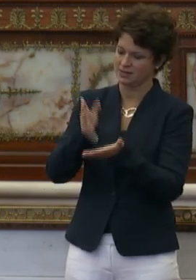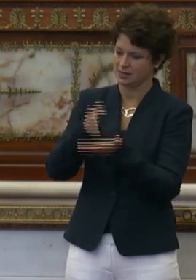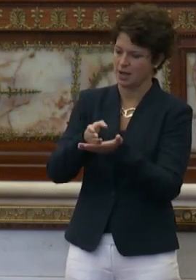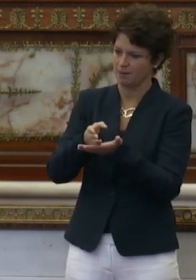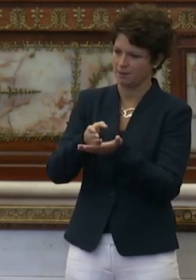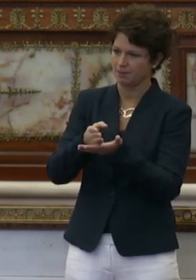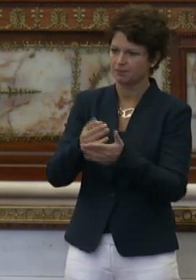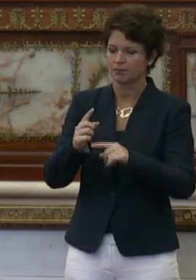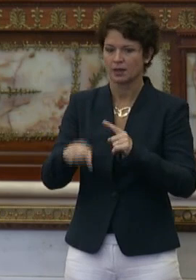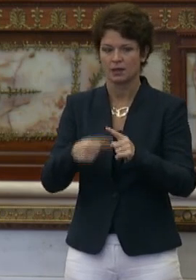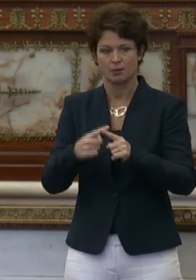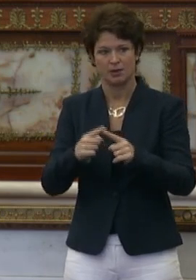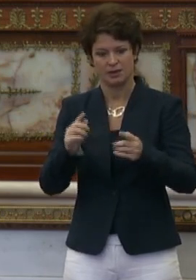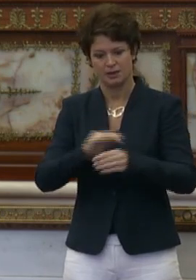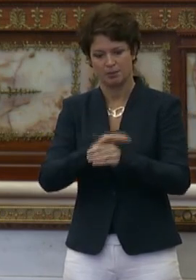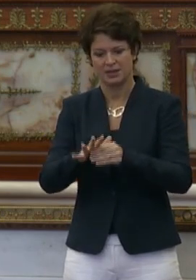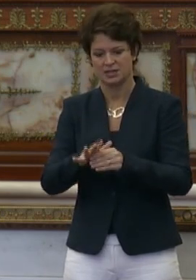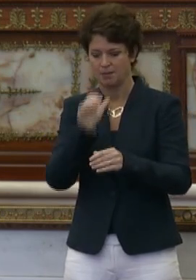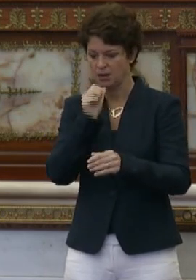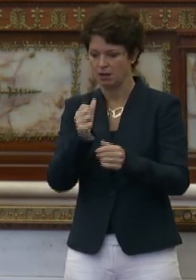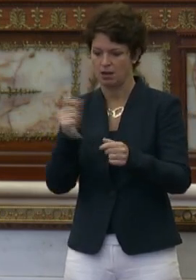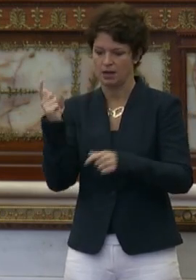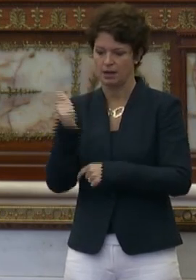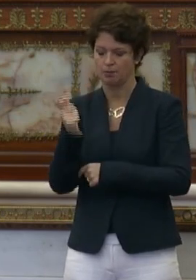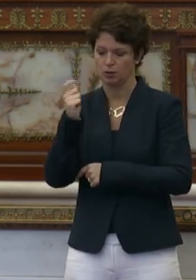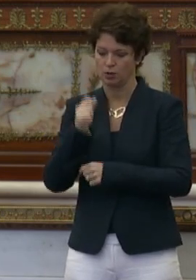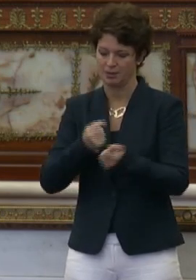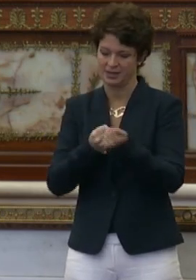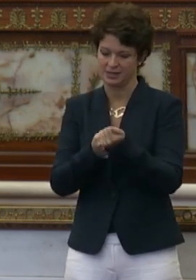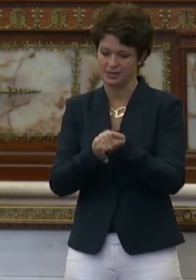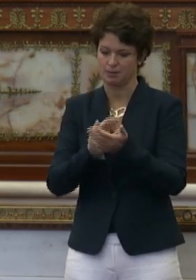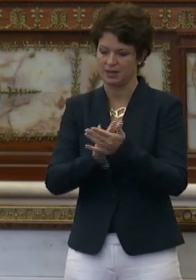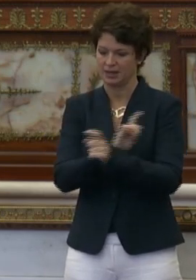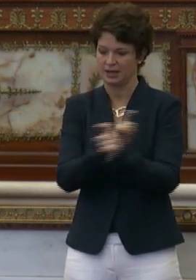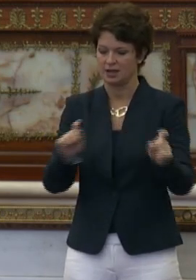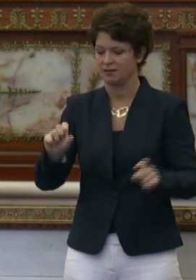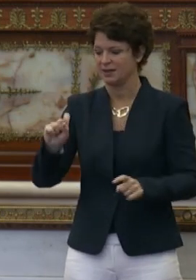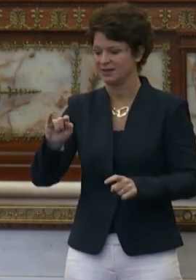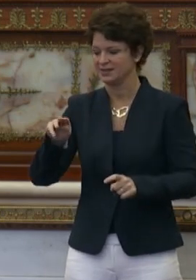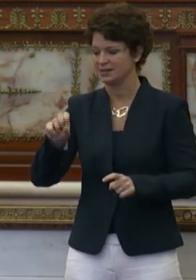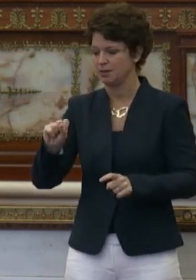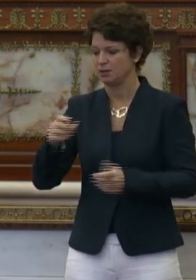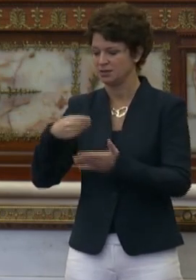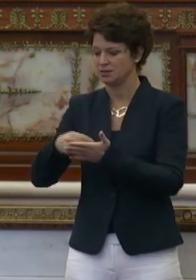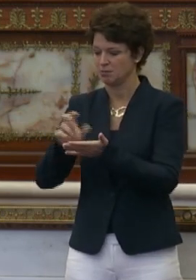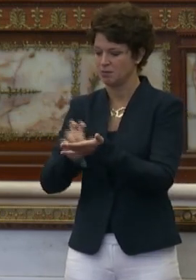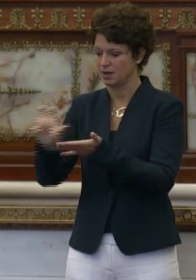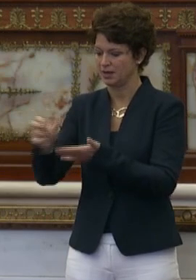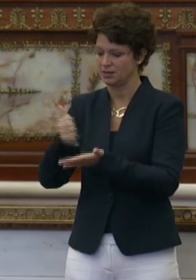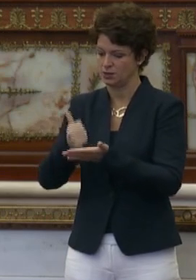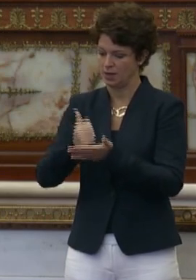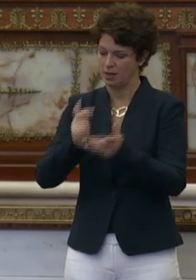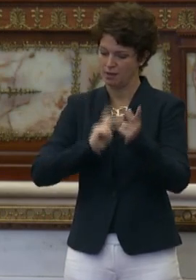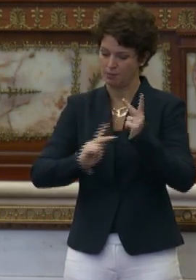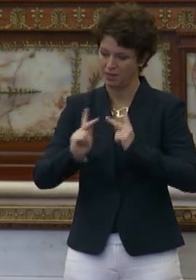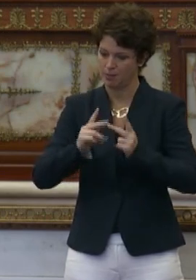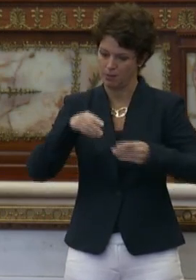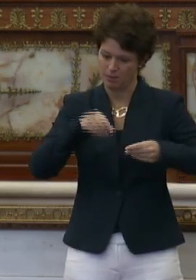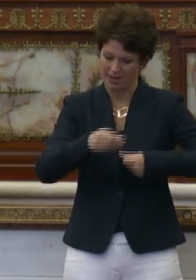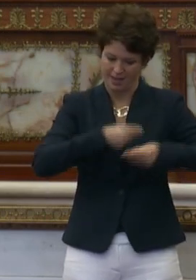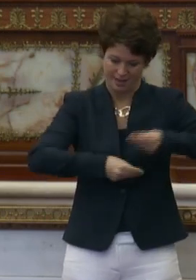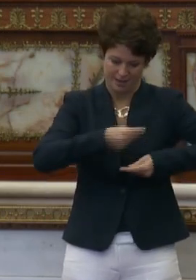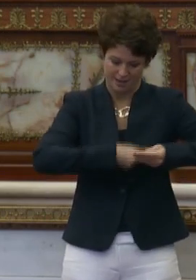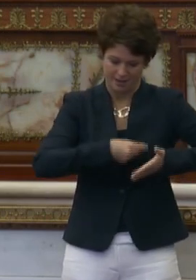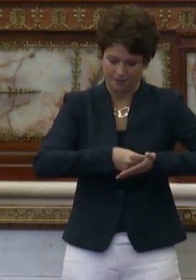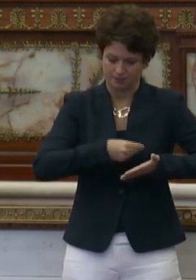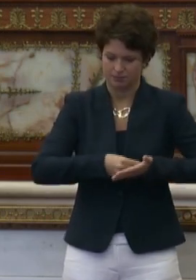will the pandemic unemployment assistance be awarded? Will there be another stimulus bill to help Philadelphia residents make ends meet? I just